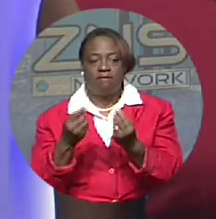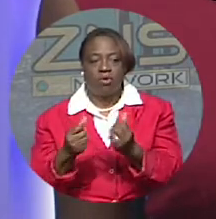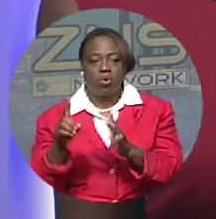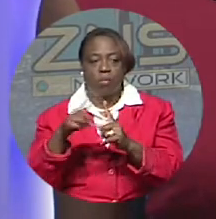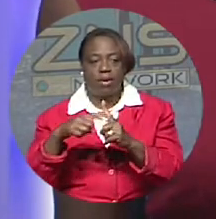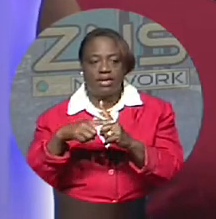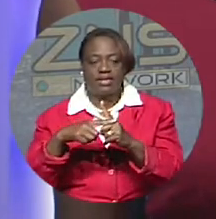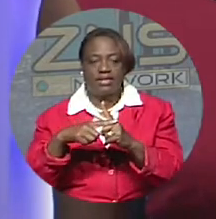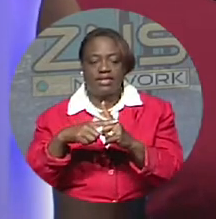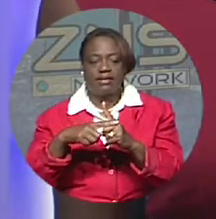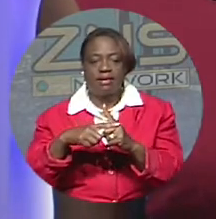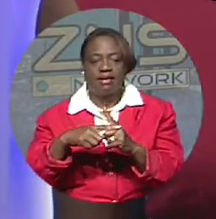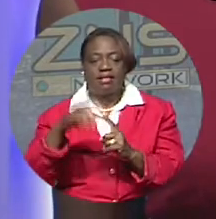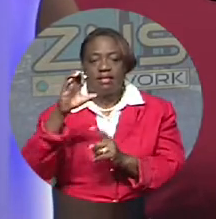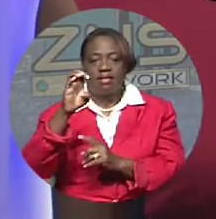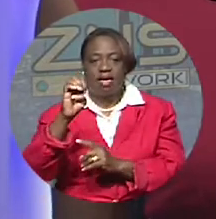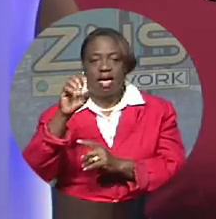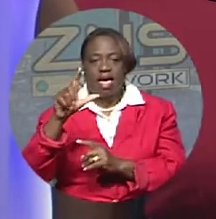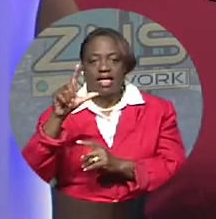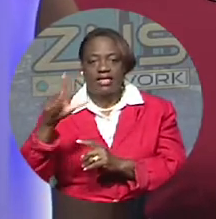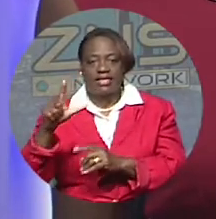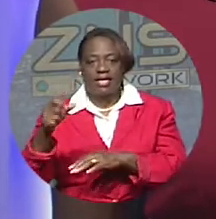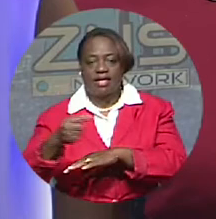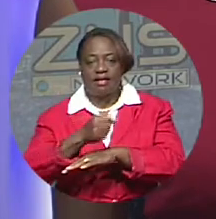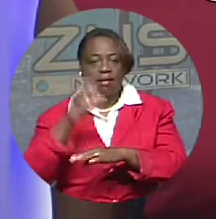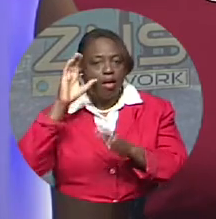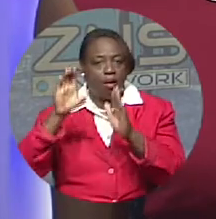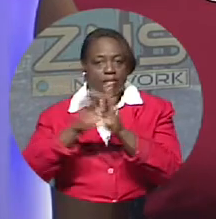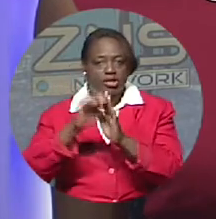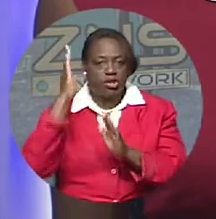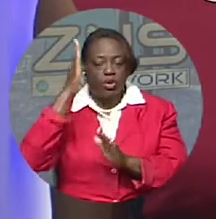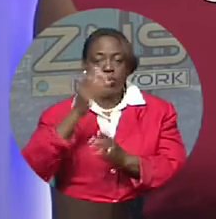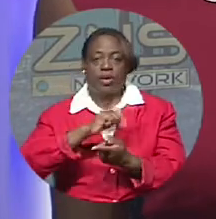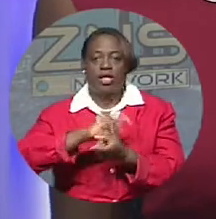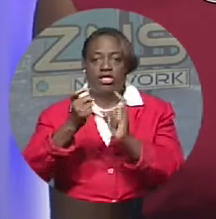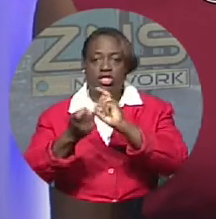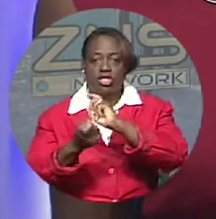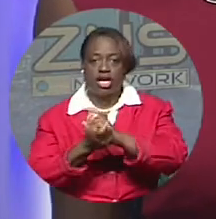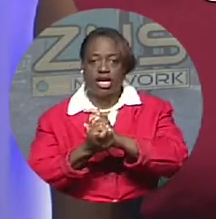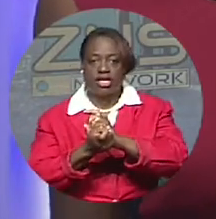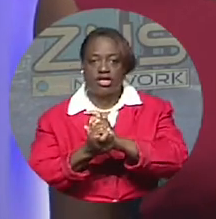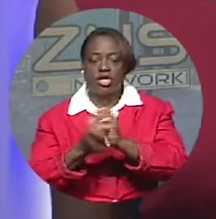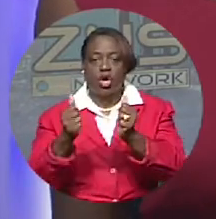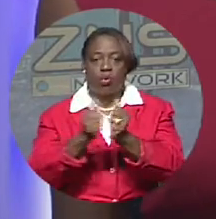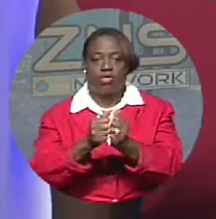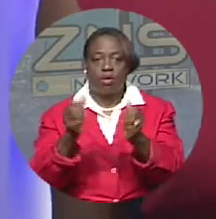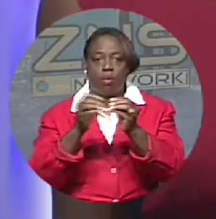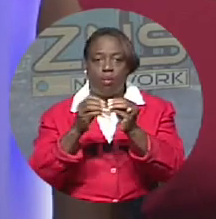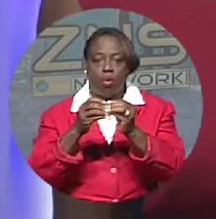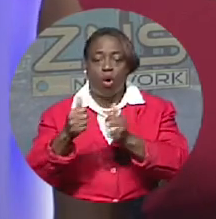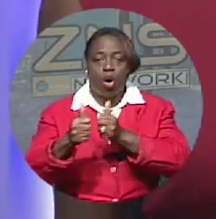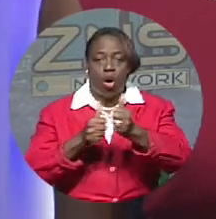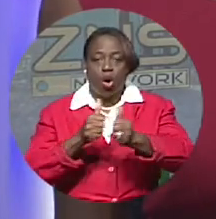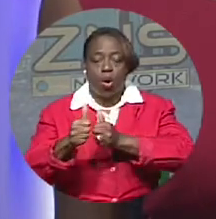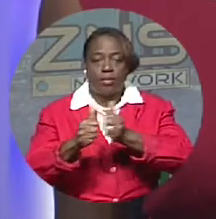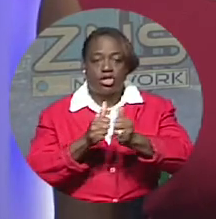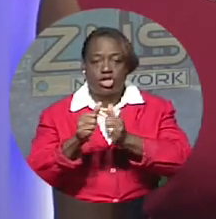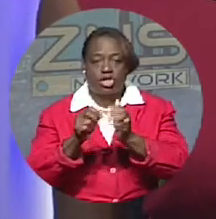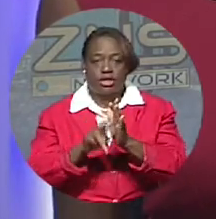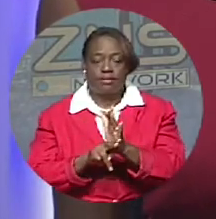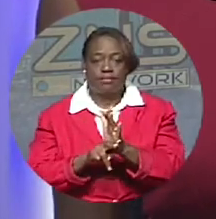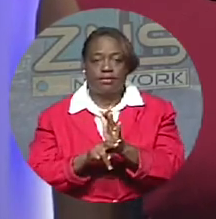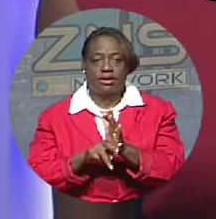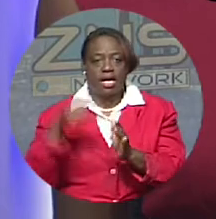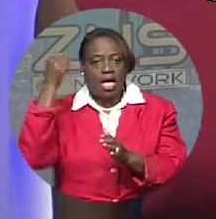the cellular landscape will change in the Bahamas, creating competition and options to Bahamian consumers. Now that the government has made public the